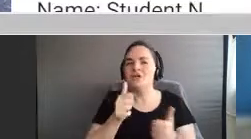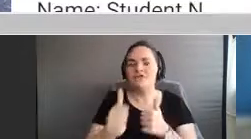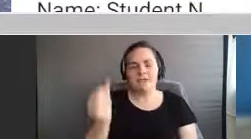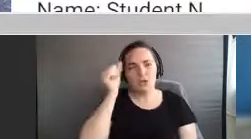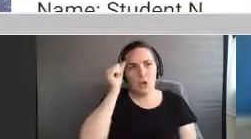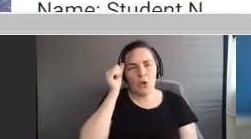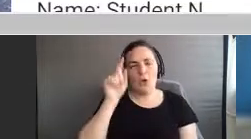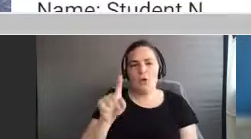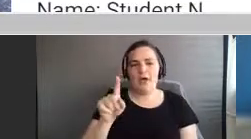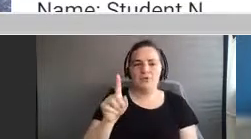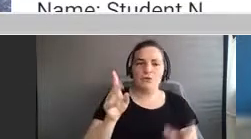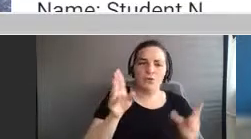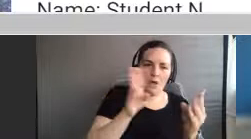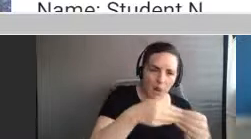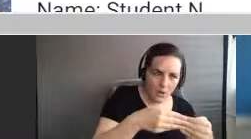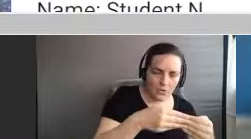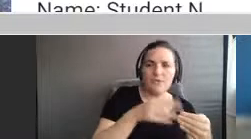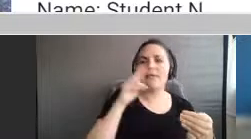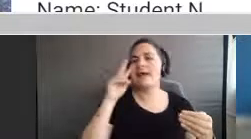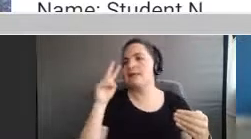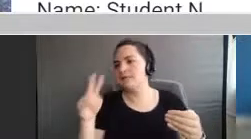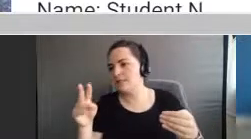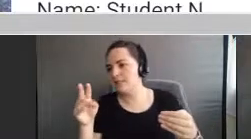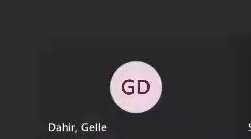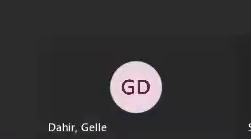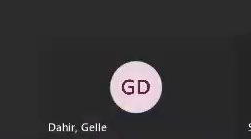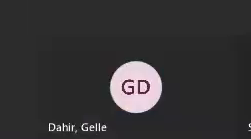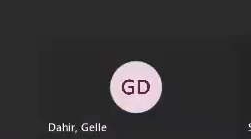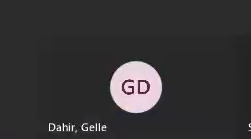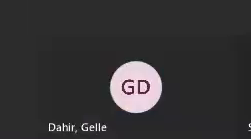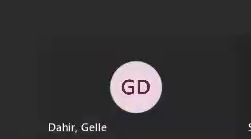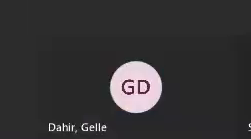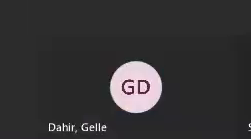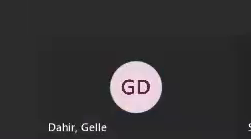I think I have to start that again. Let's just let's unshare.